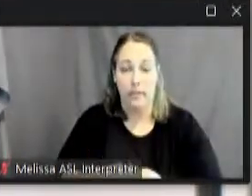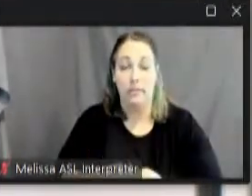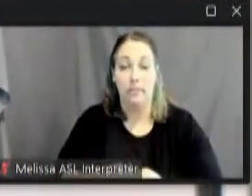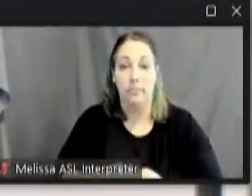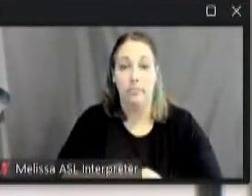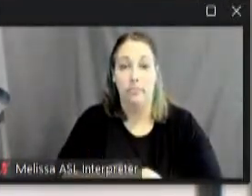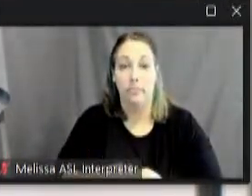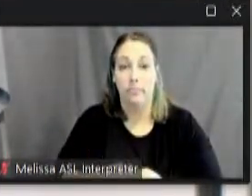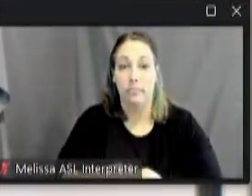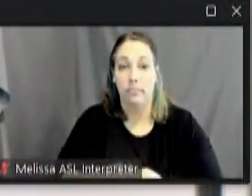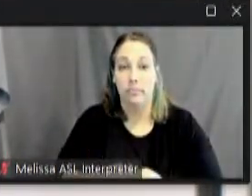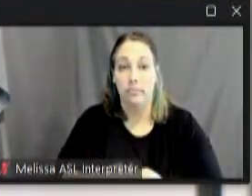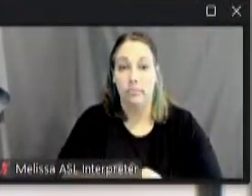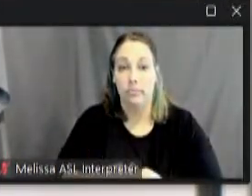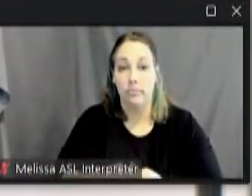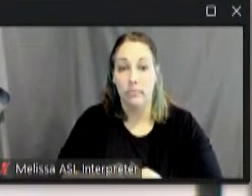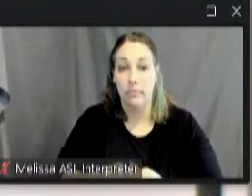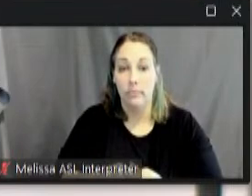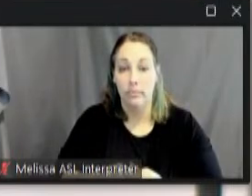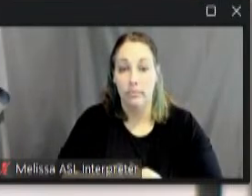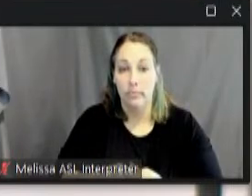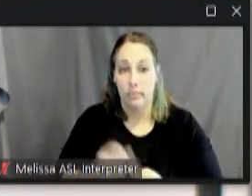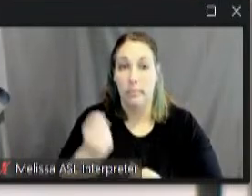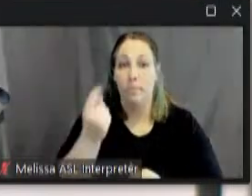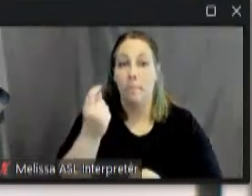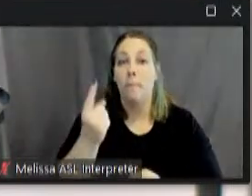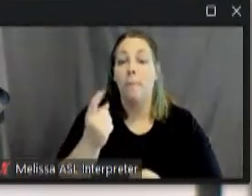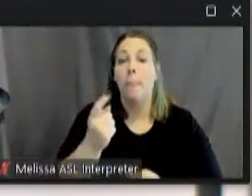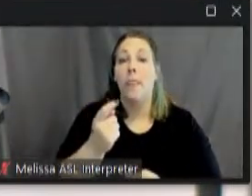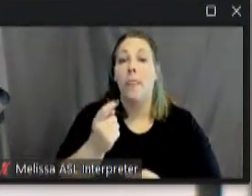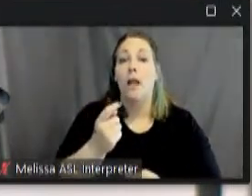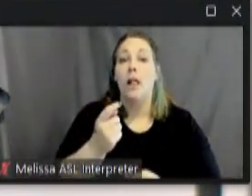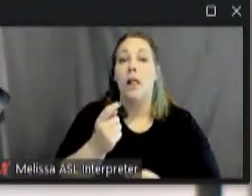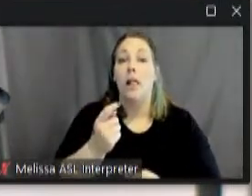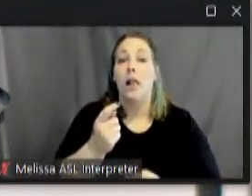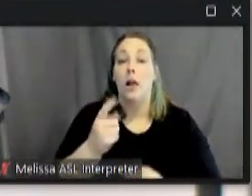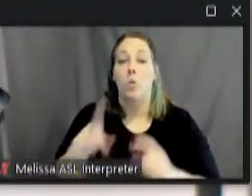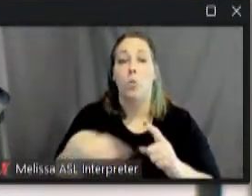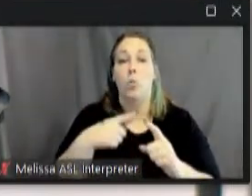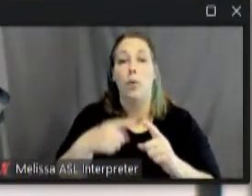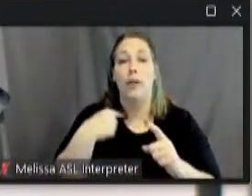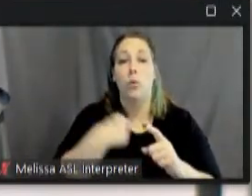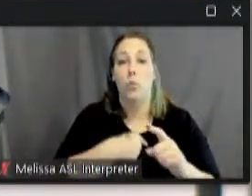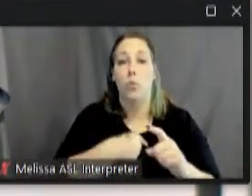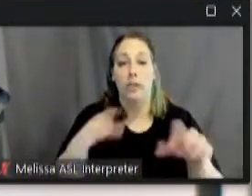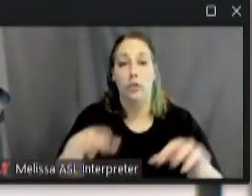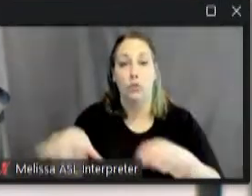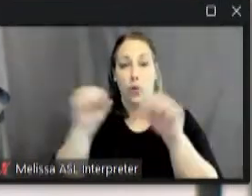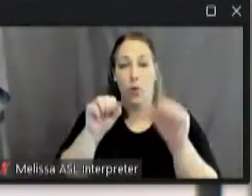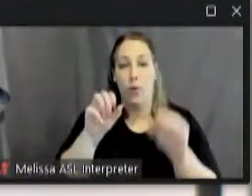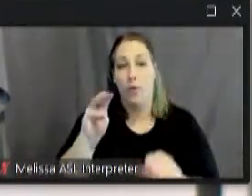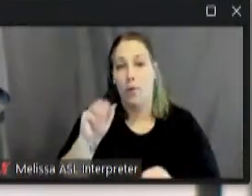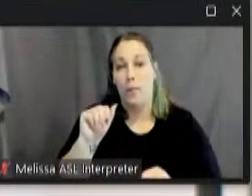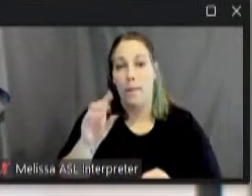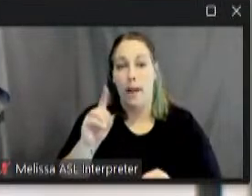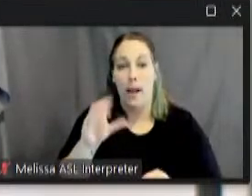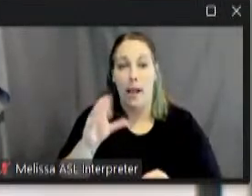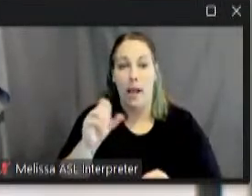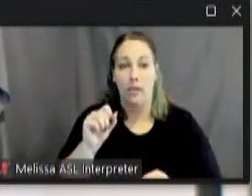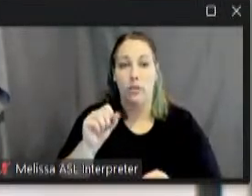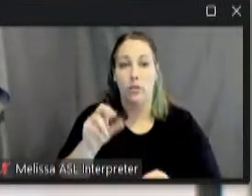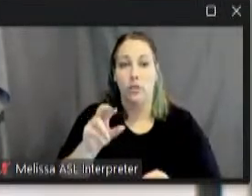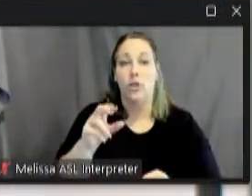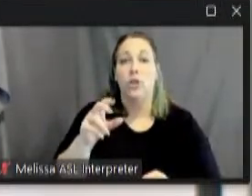Regarding our other subject, when we took over Maracastro, there were only